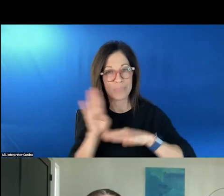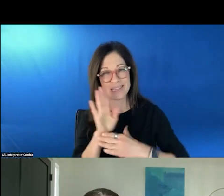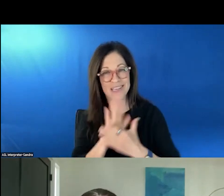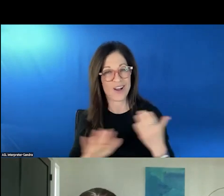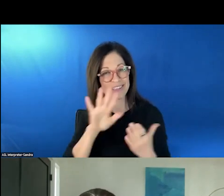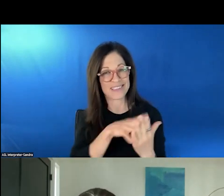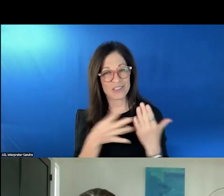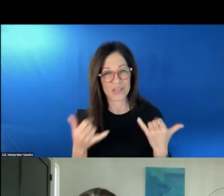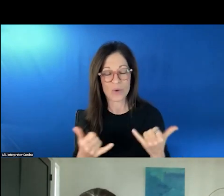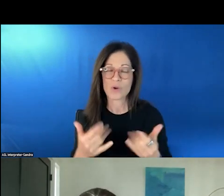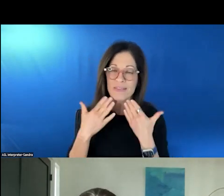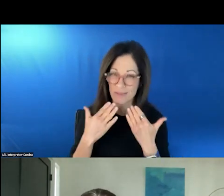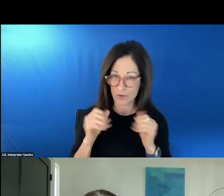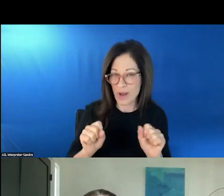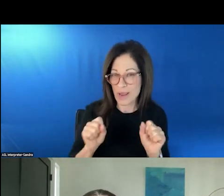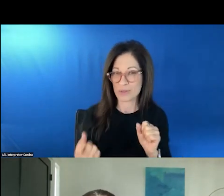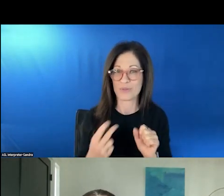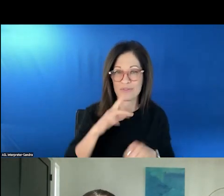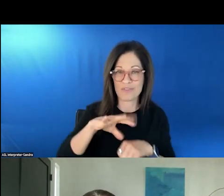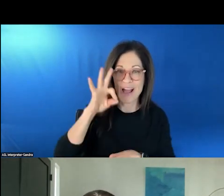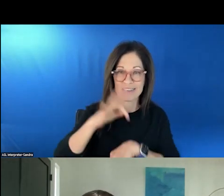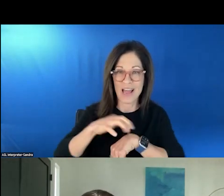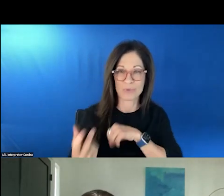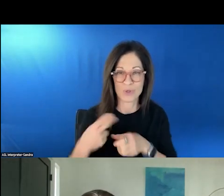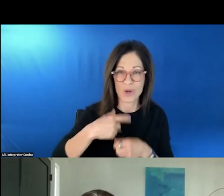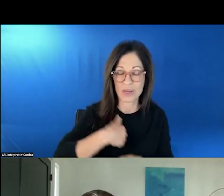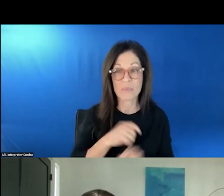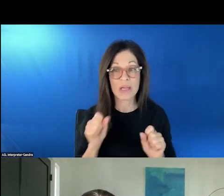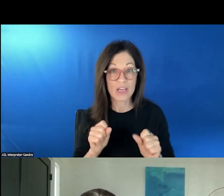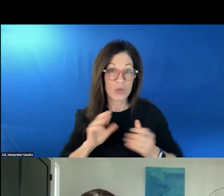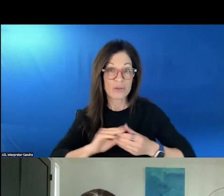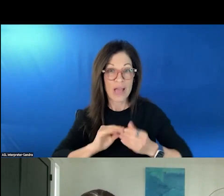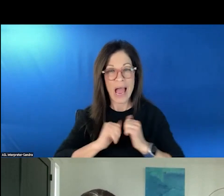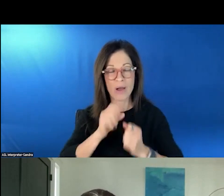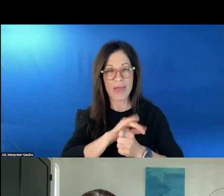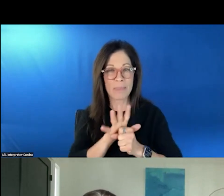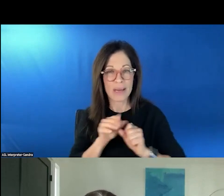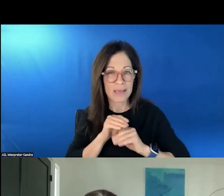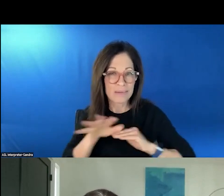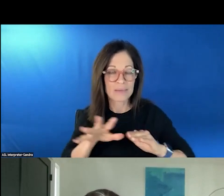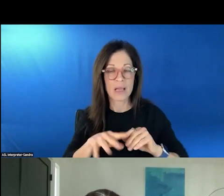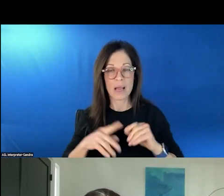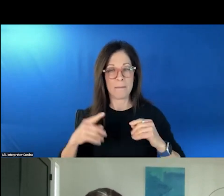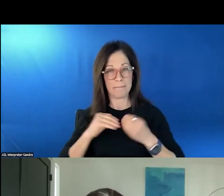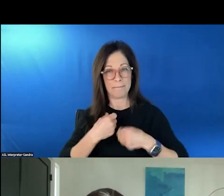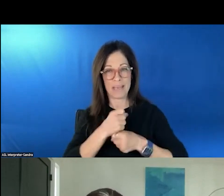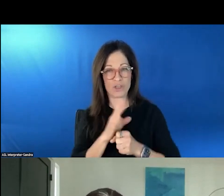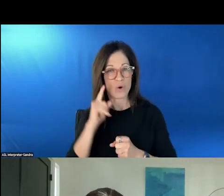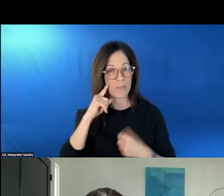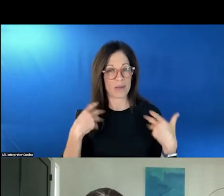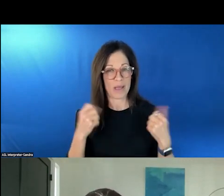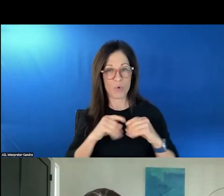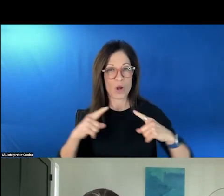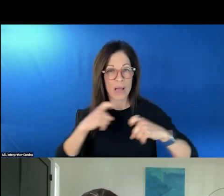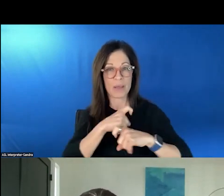we're really grateful that you're able to join us. Can you share with us how the pandemic complicated your mental health, but also how it altered your